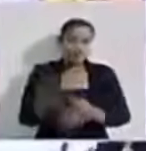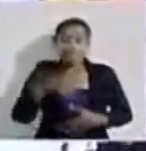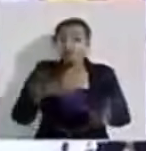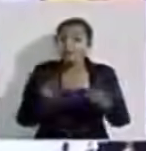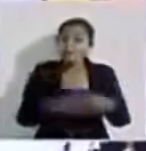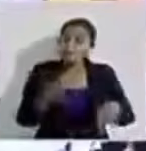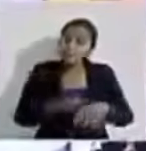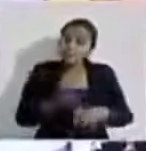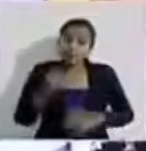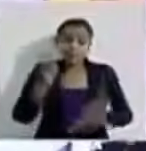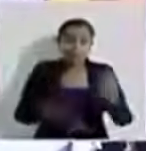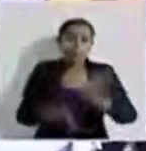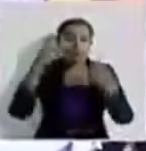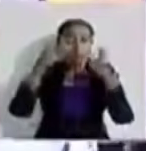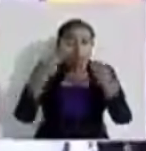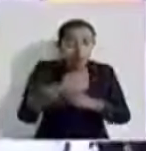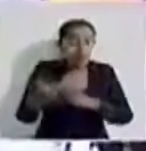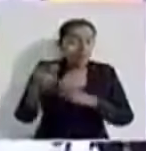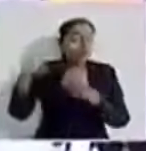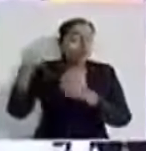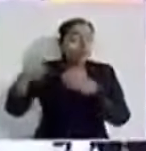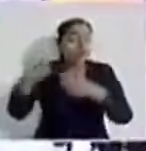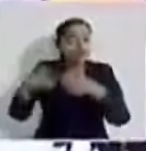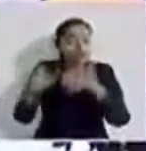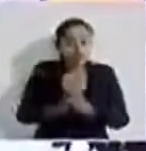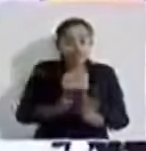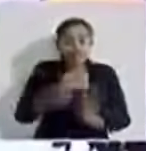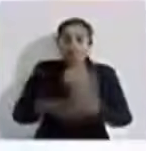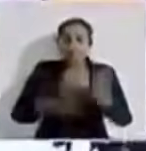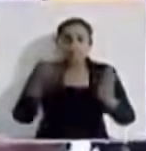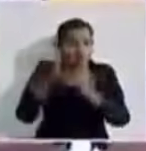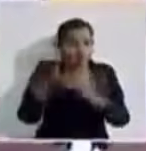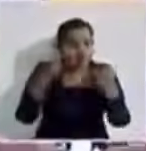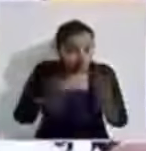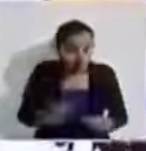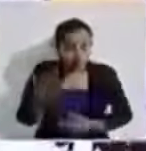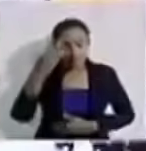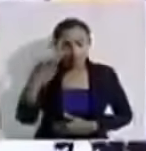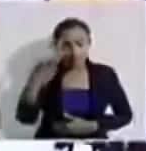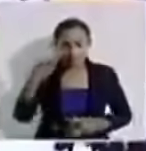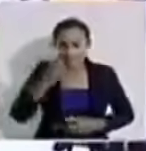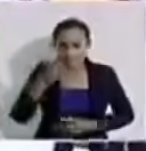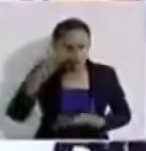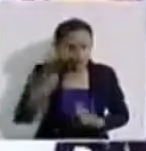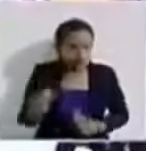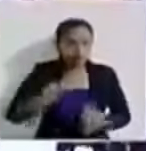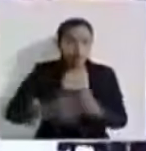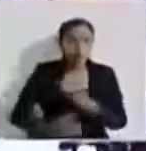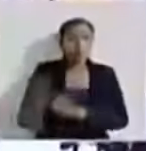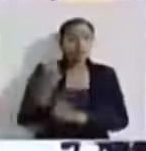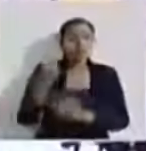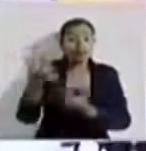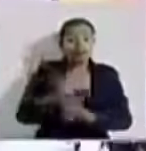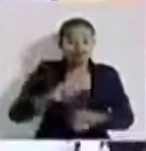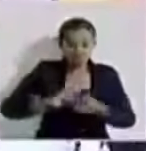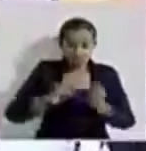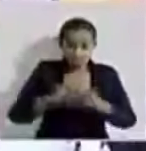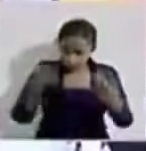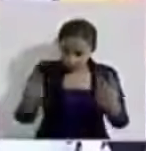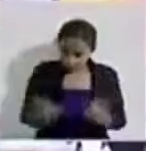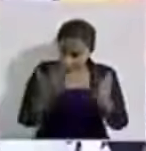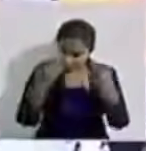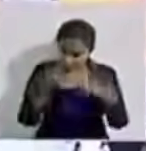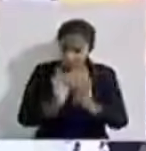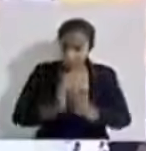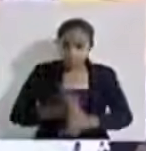nation. They even forget their parents. There will be a power struggle. Nature always waited for this competition to stop. Now the natural order